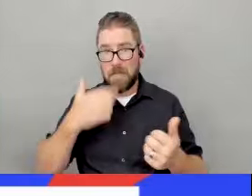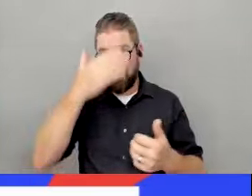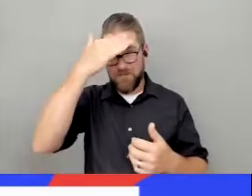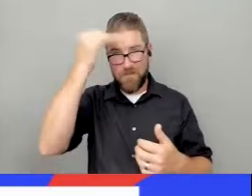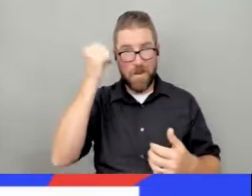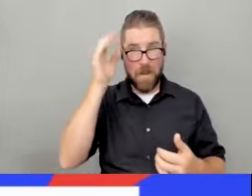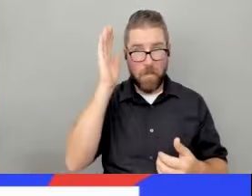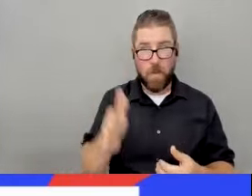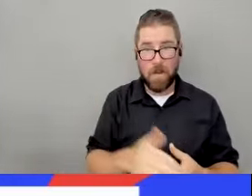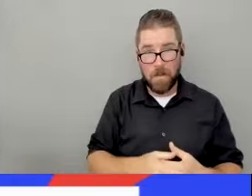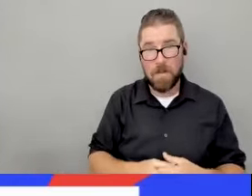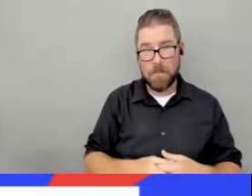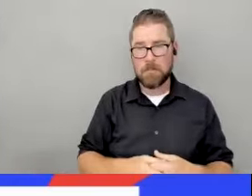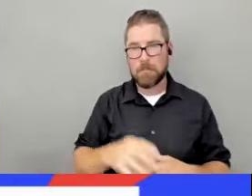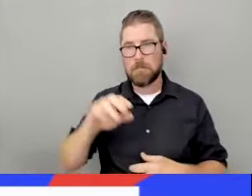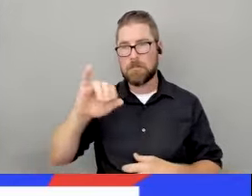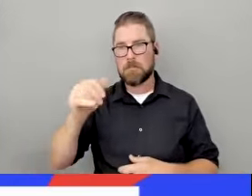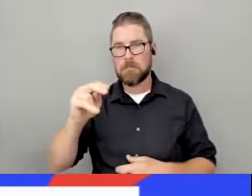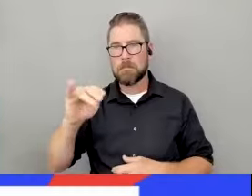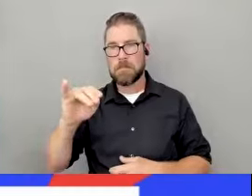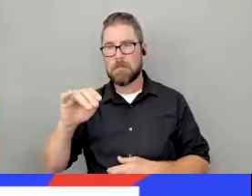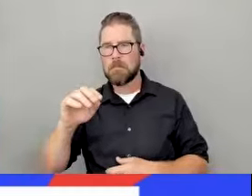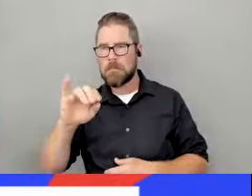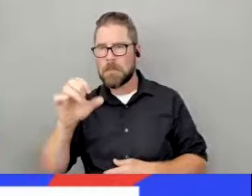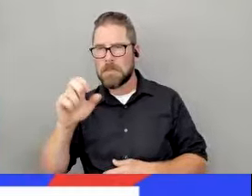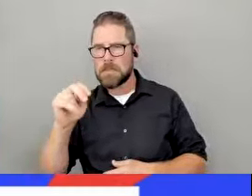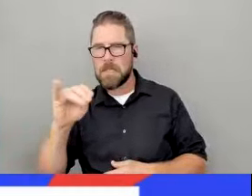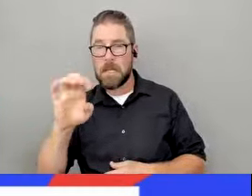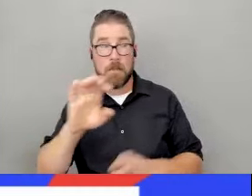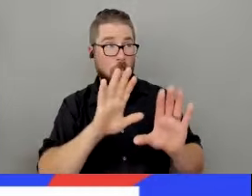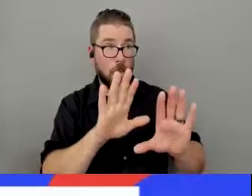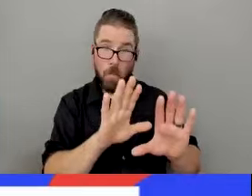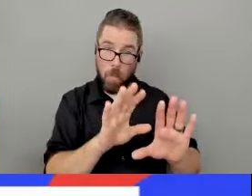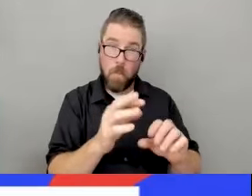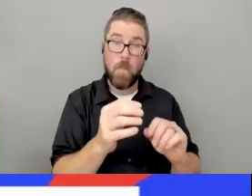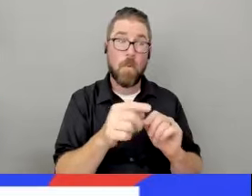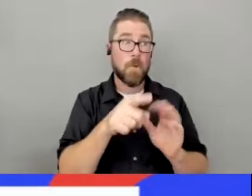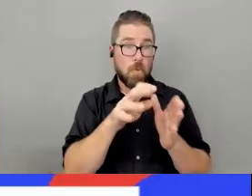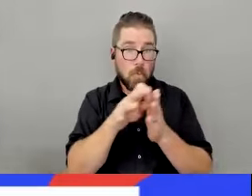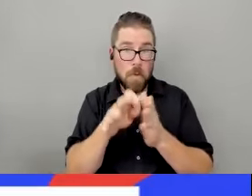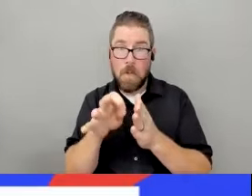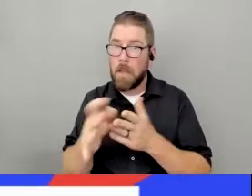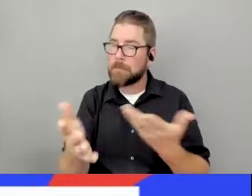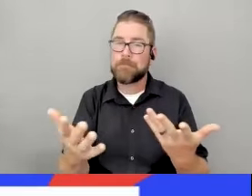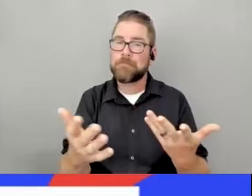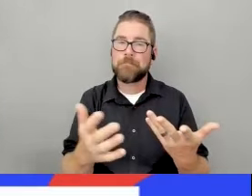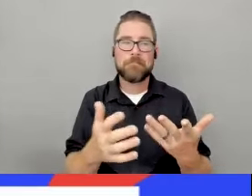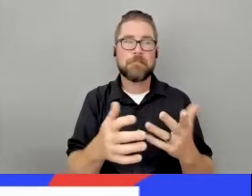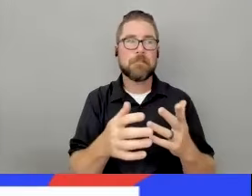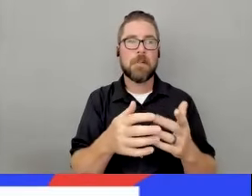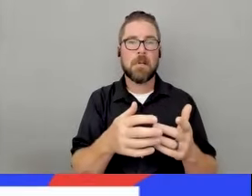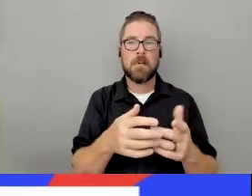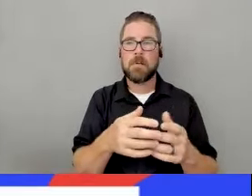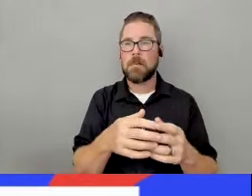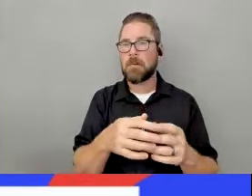This PlayPosit assignment goes right to Canvas. So depending on how you've set up your assignments in Canvas, if